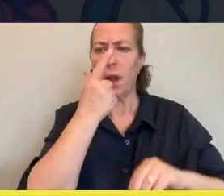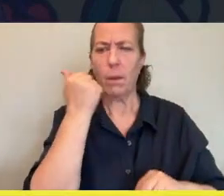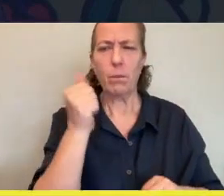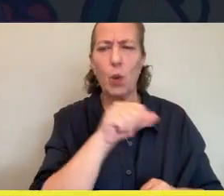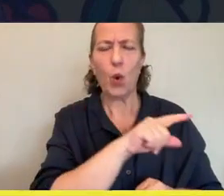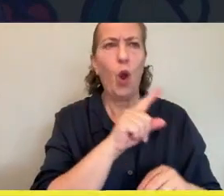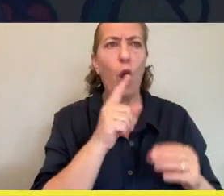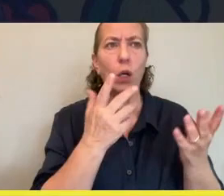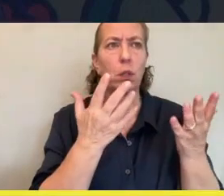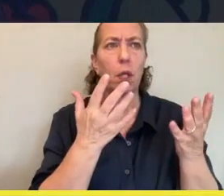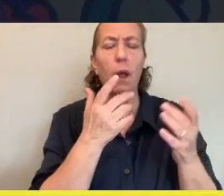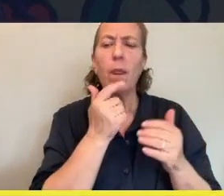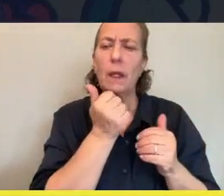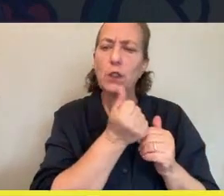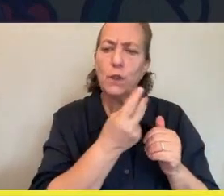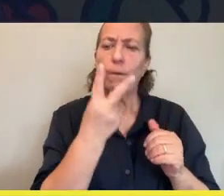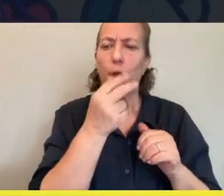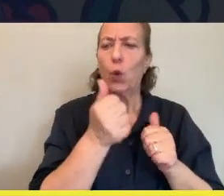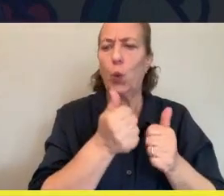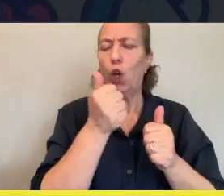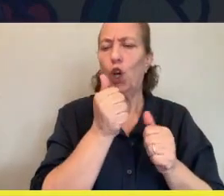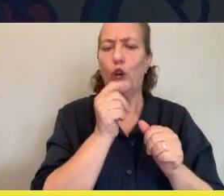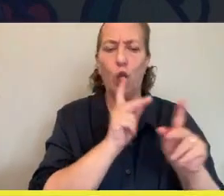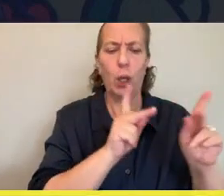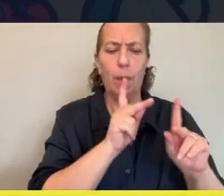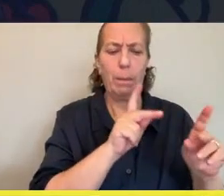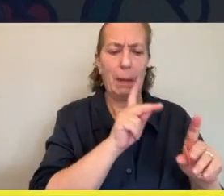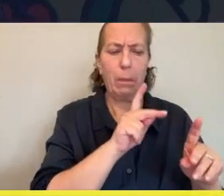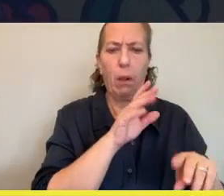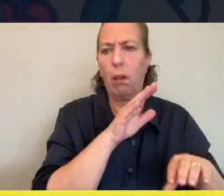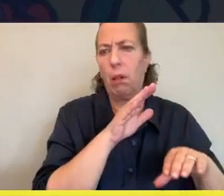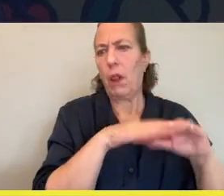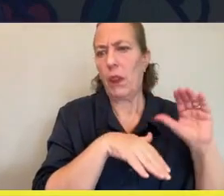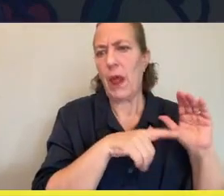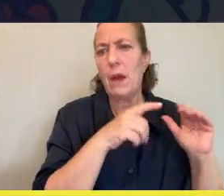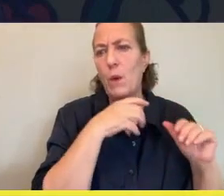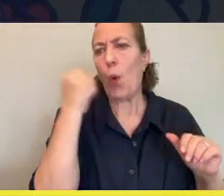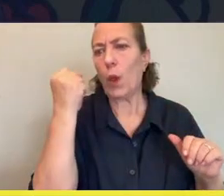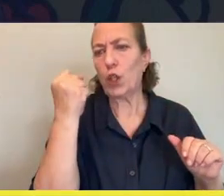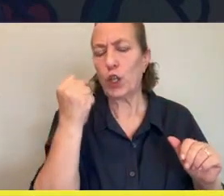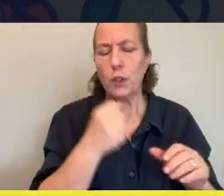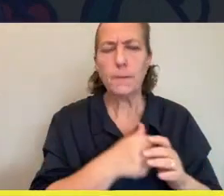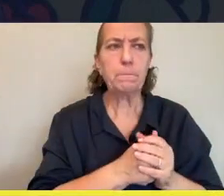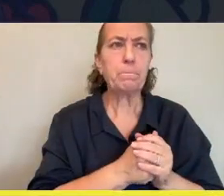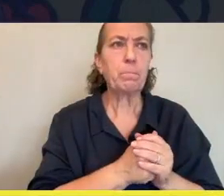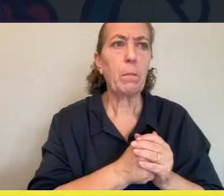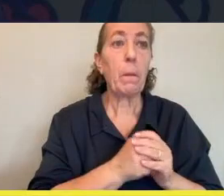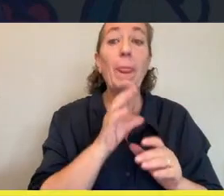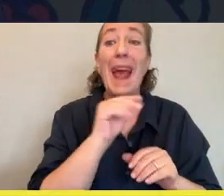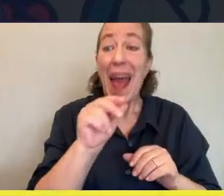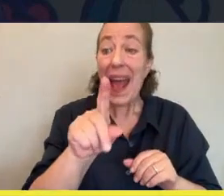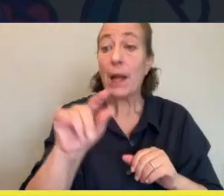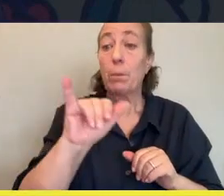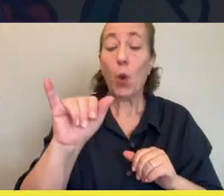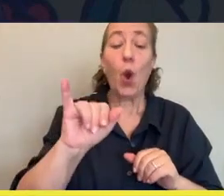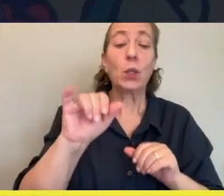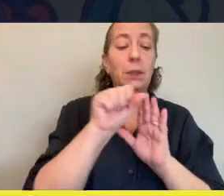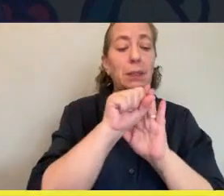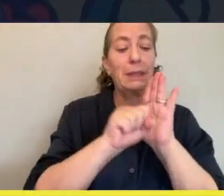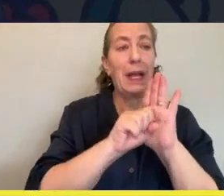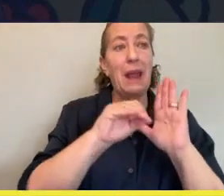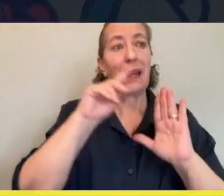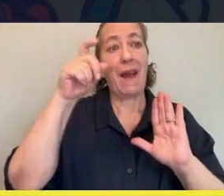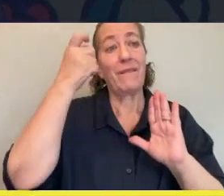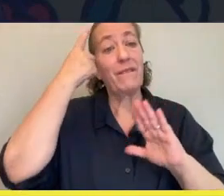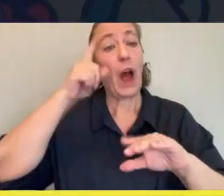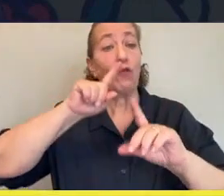this group than older adult nursing home residents, and because state and federal reporting on this